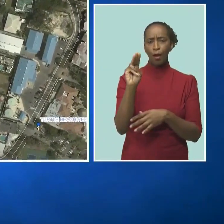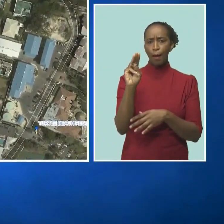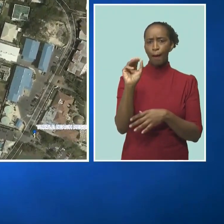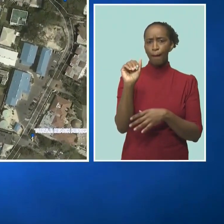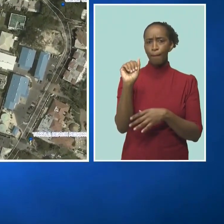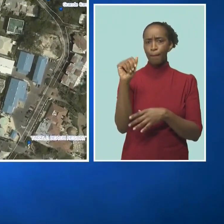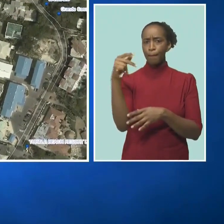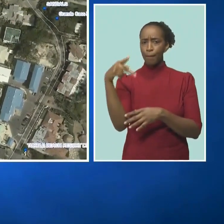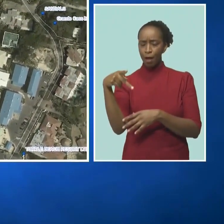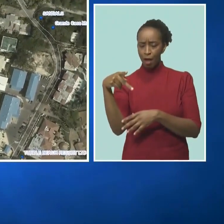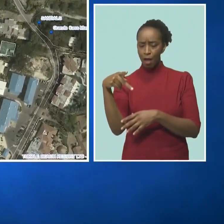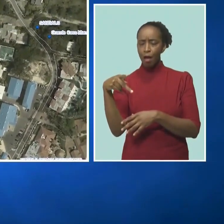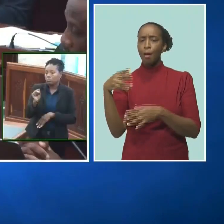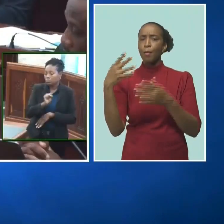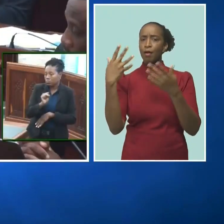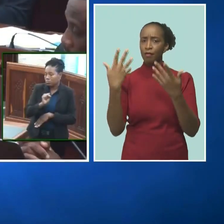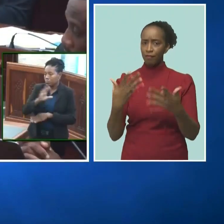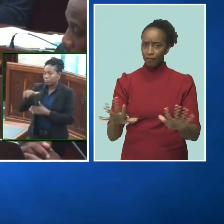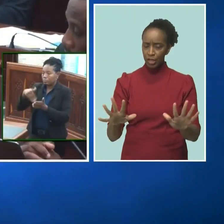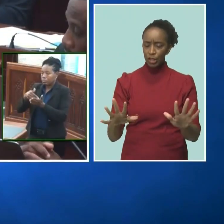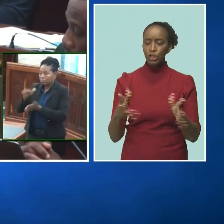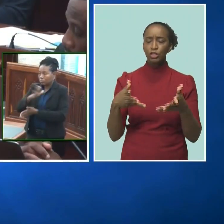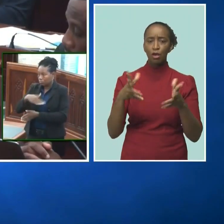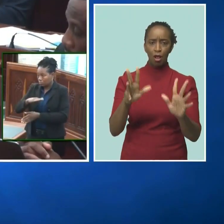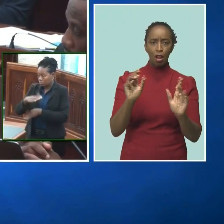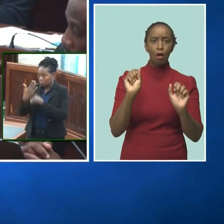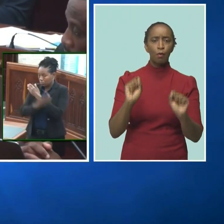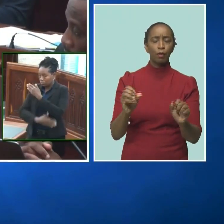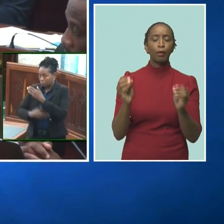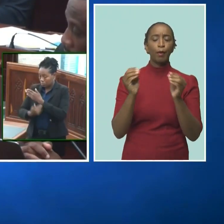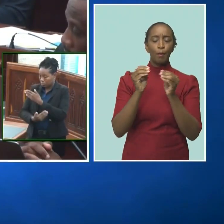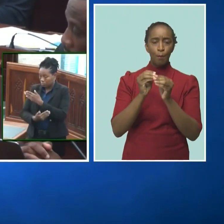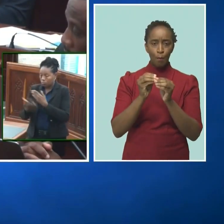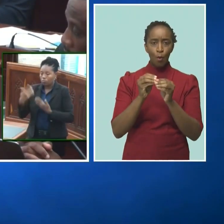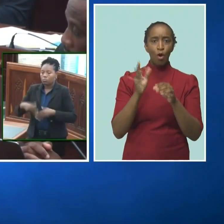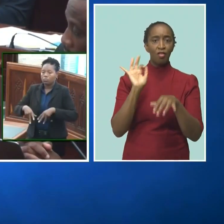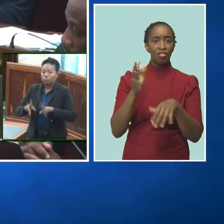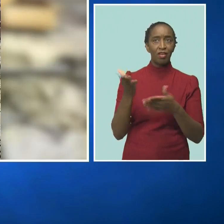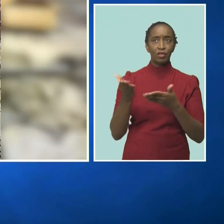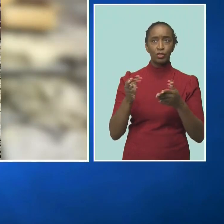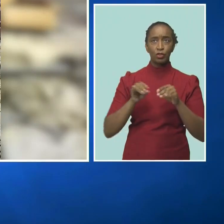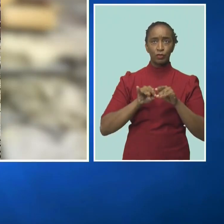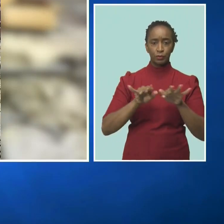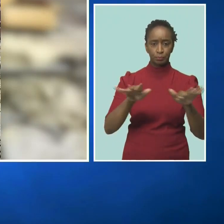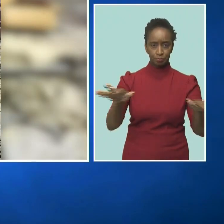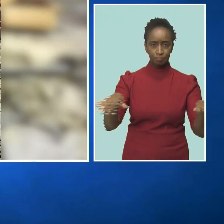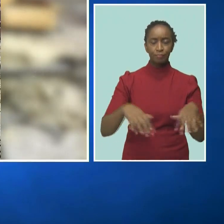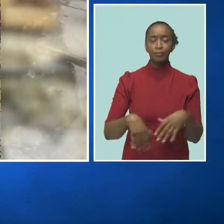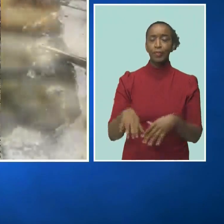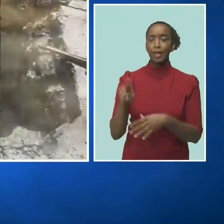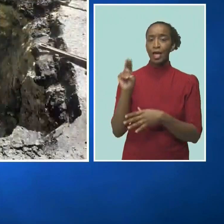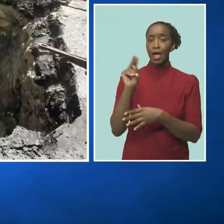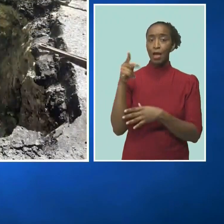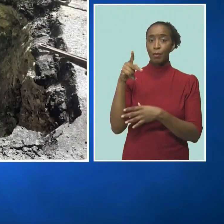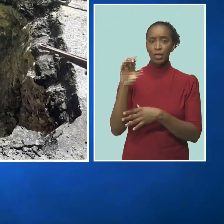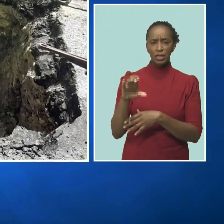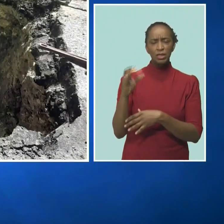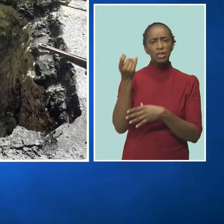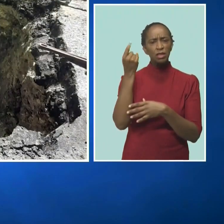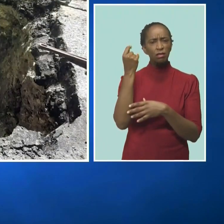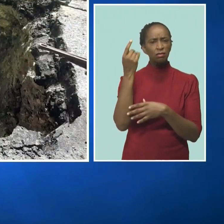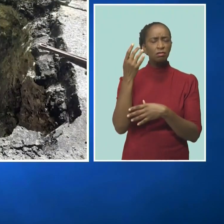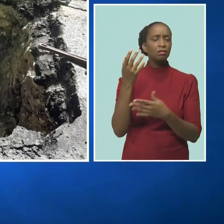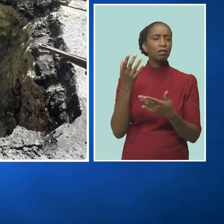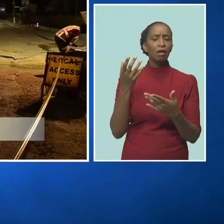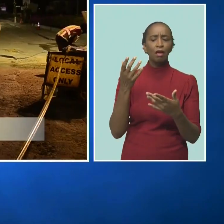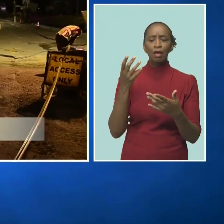of the service. Minister of Energy and Business, Senator Lisa Cummins, says the NPC is aware of what it will take, plus the